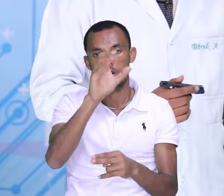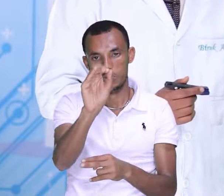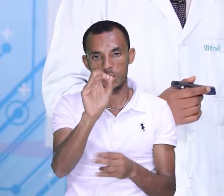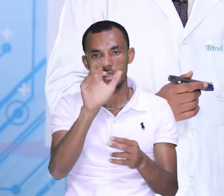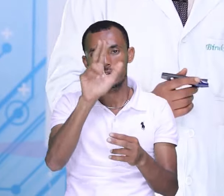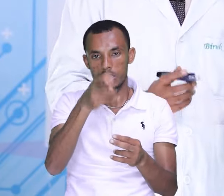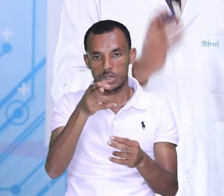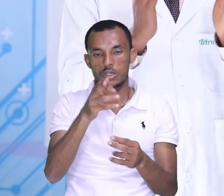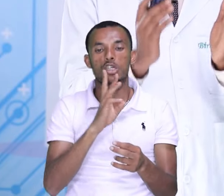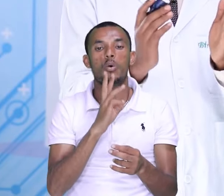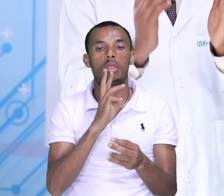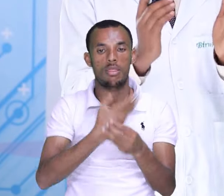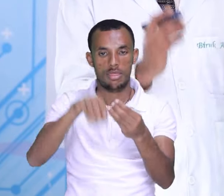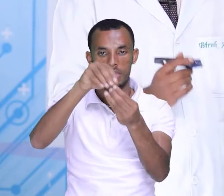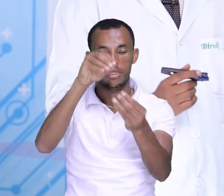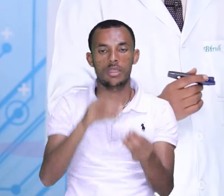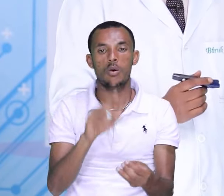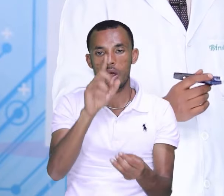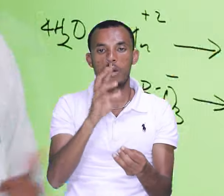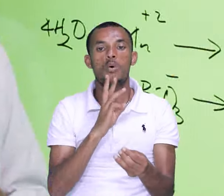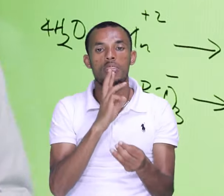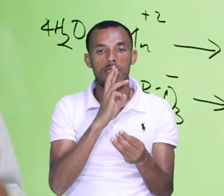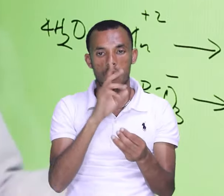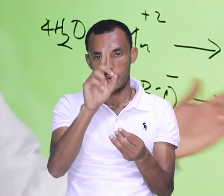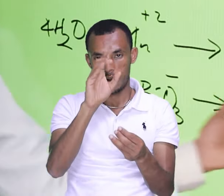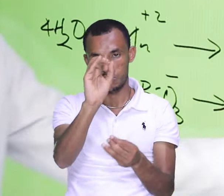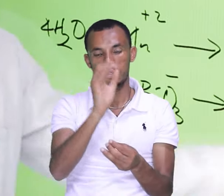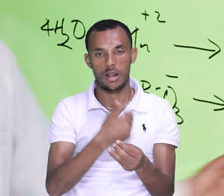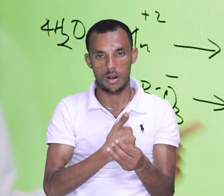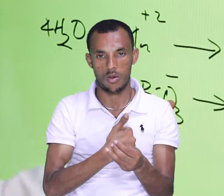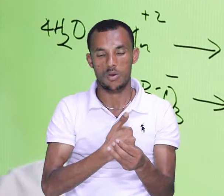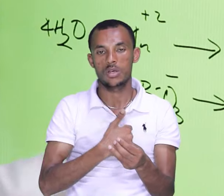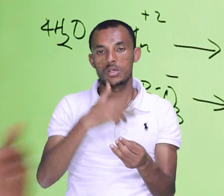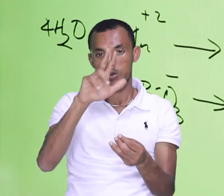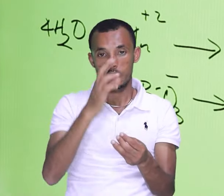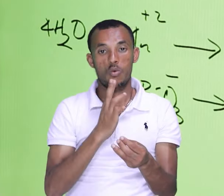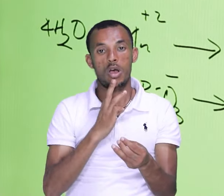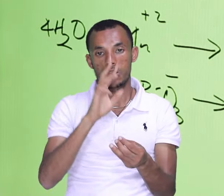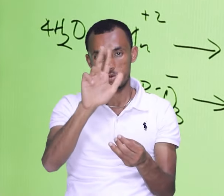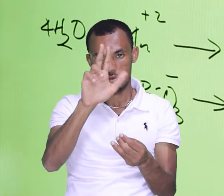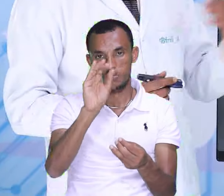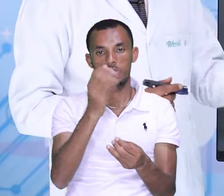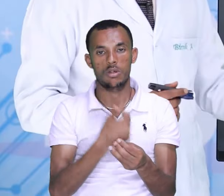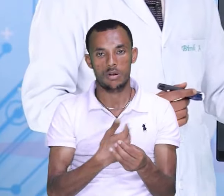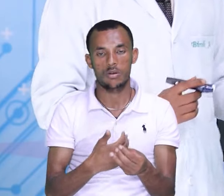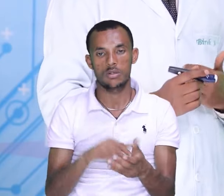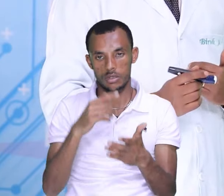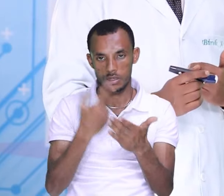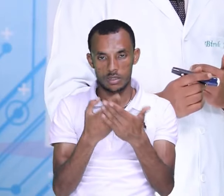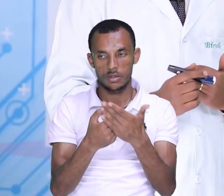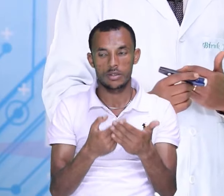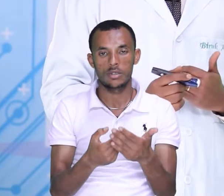3 H2 must be added. Because one water molecule, it contains 1 oxygen. 3 water molecule contains 3 oxygen.